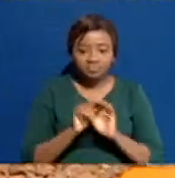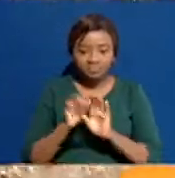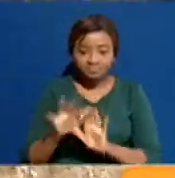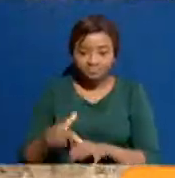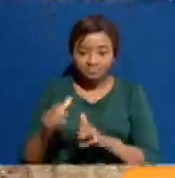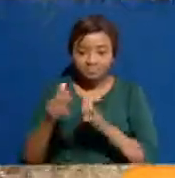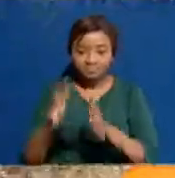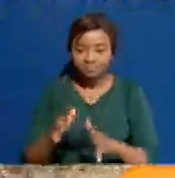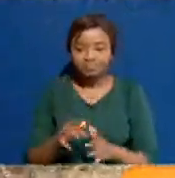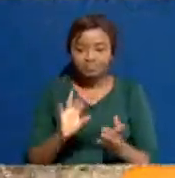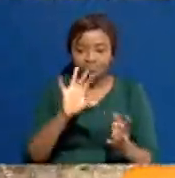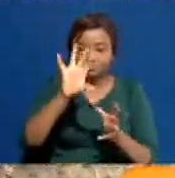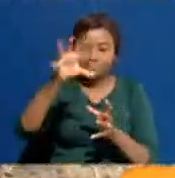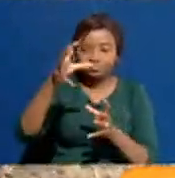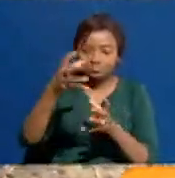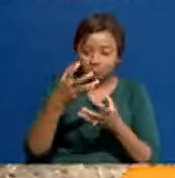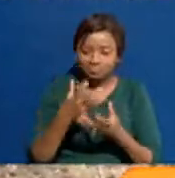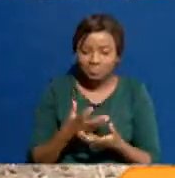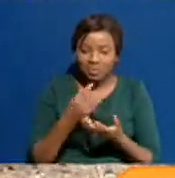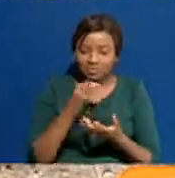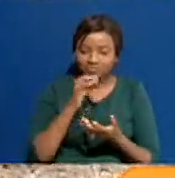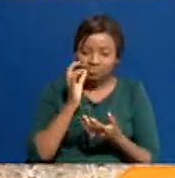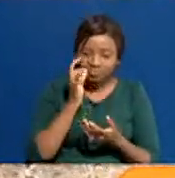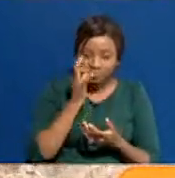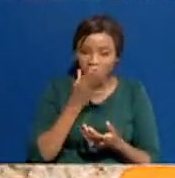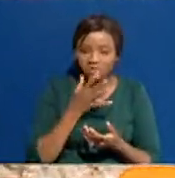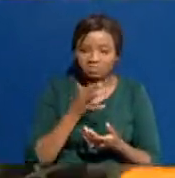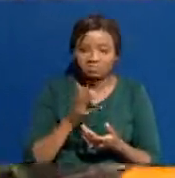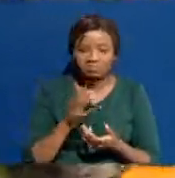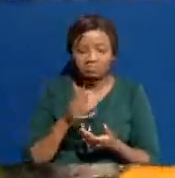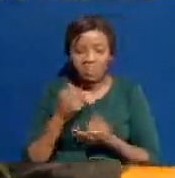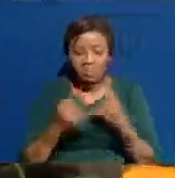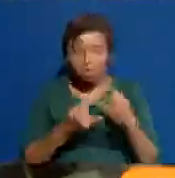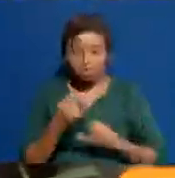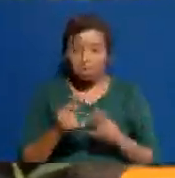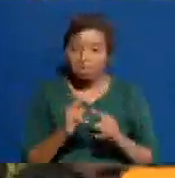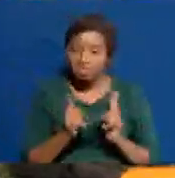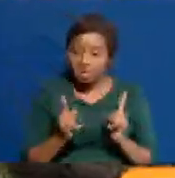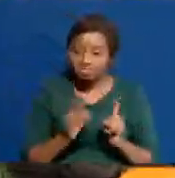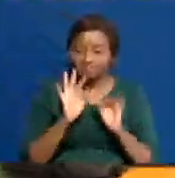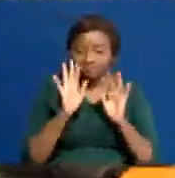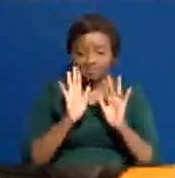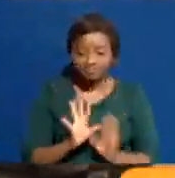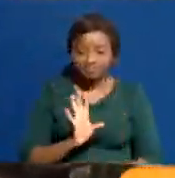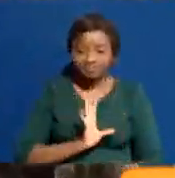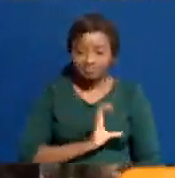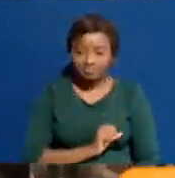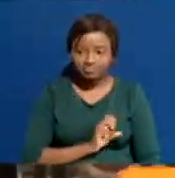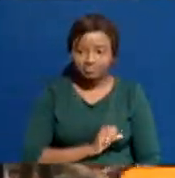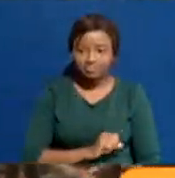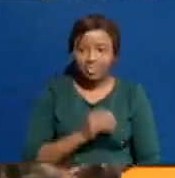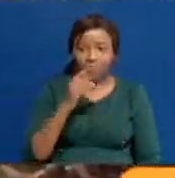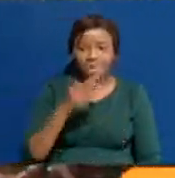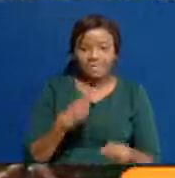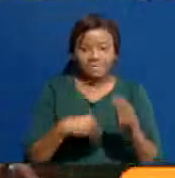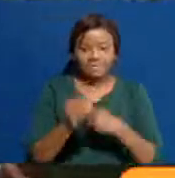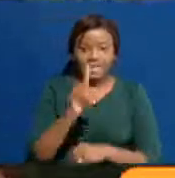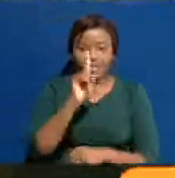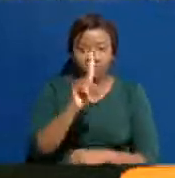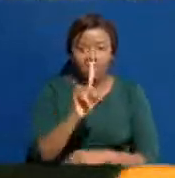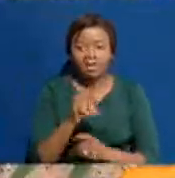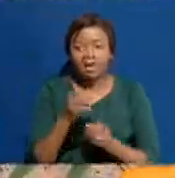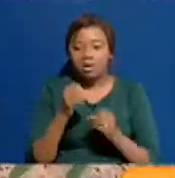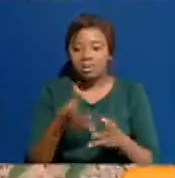eventually enjoy the fruits of their labor, but must employ patience. A mature jackfruit can be sold at an average price of